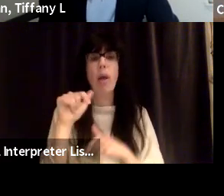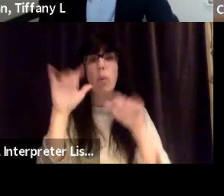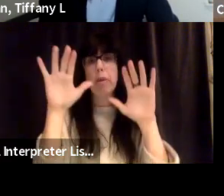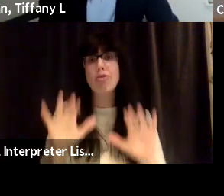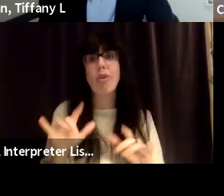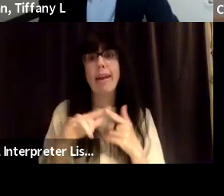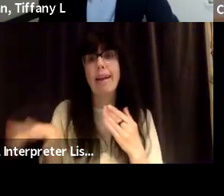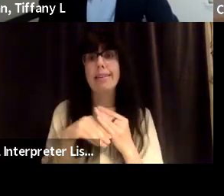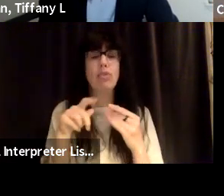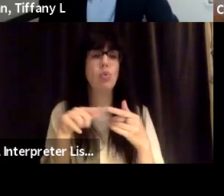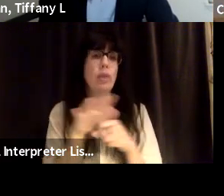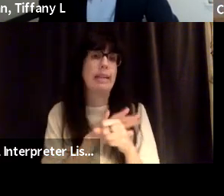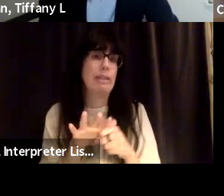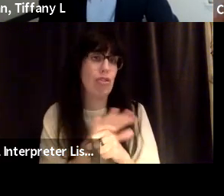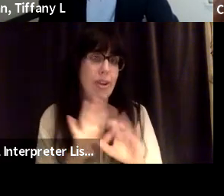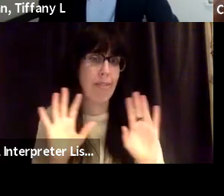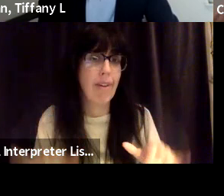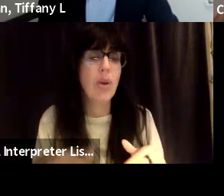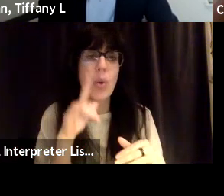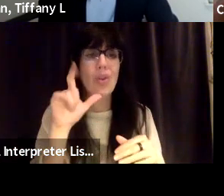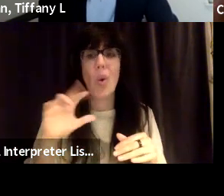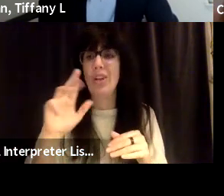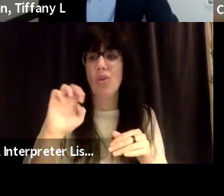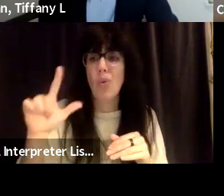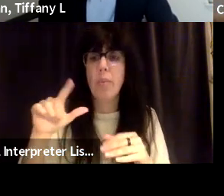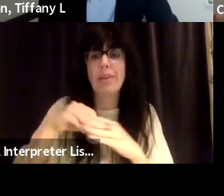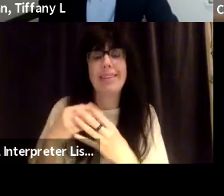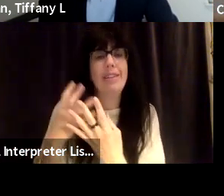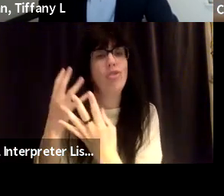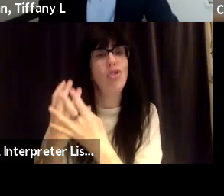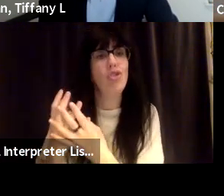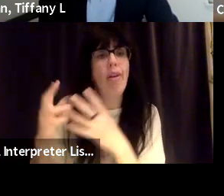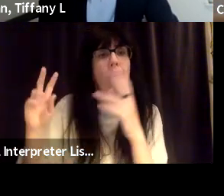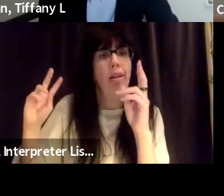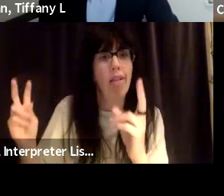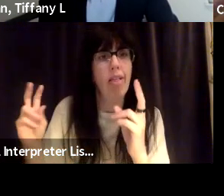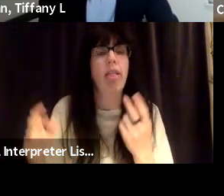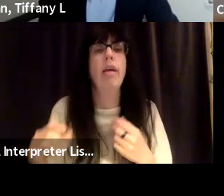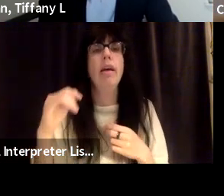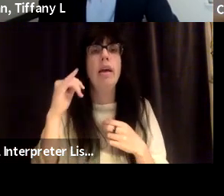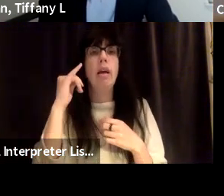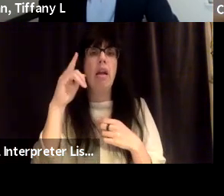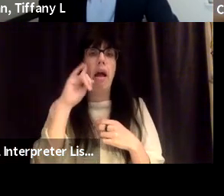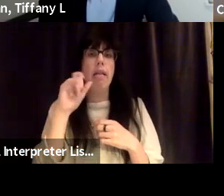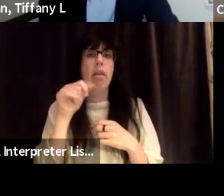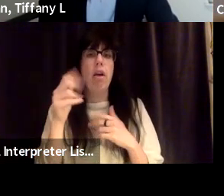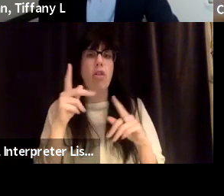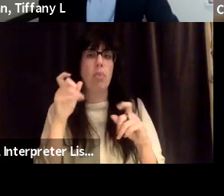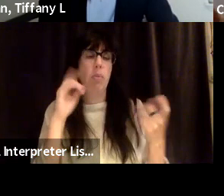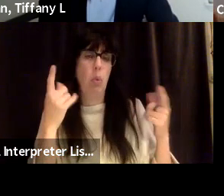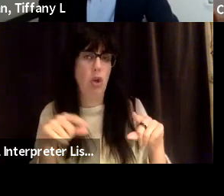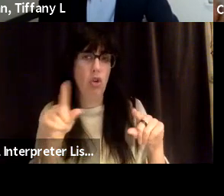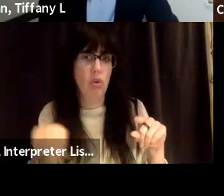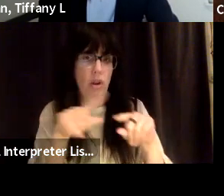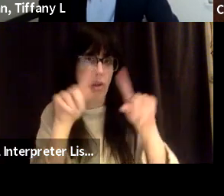to our district. And we don't need criminals in jail, quote unquote, if I think other people on the screen would also agree. And let me ask you,